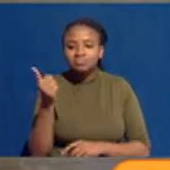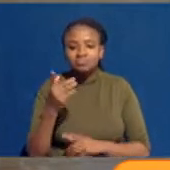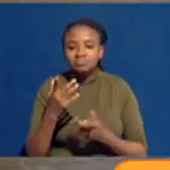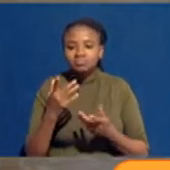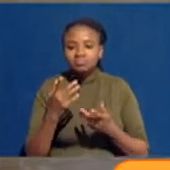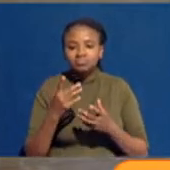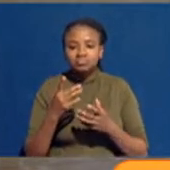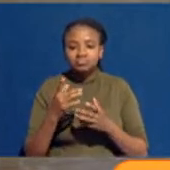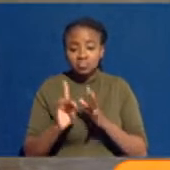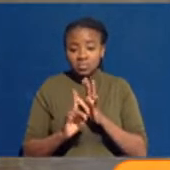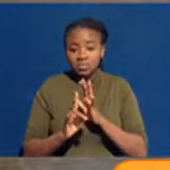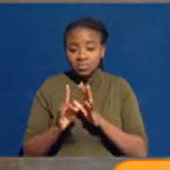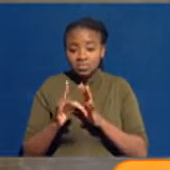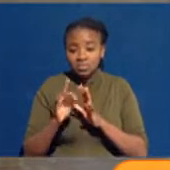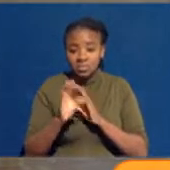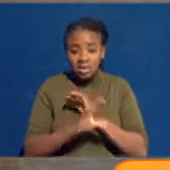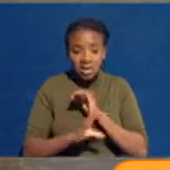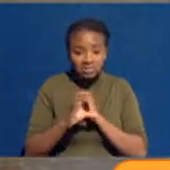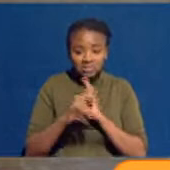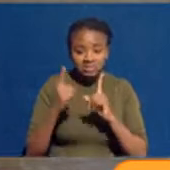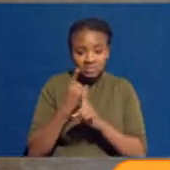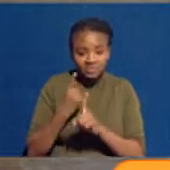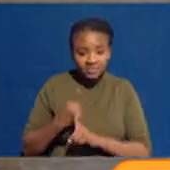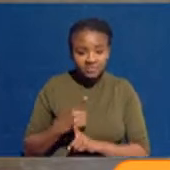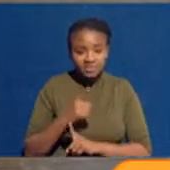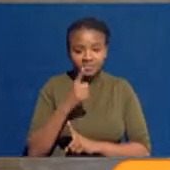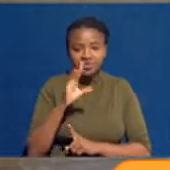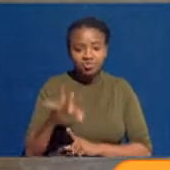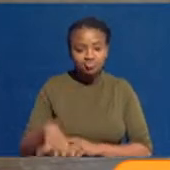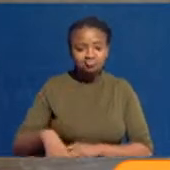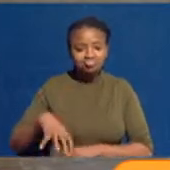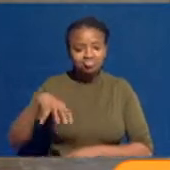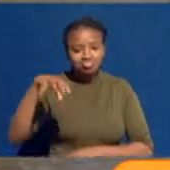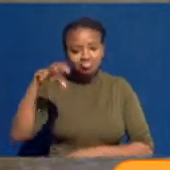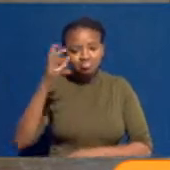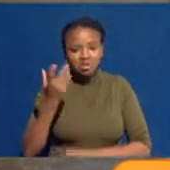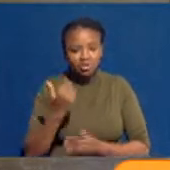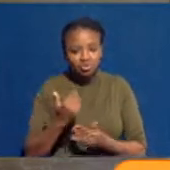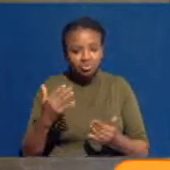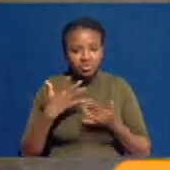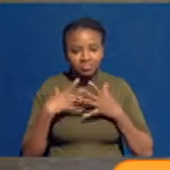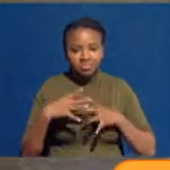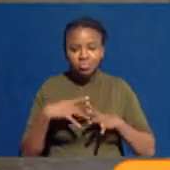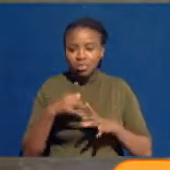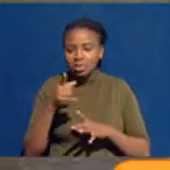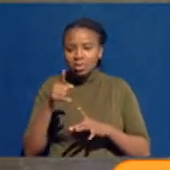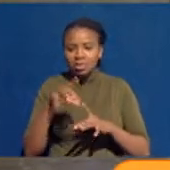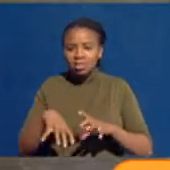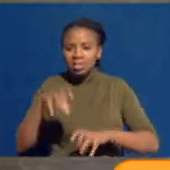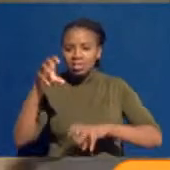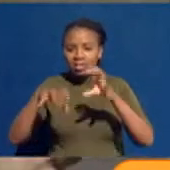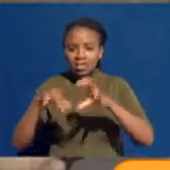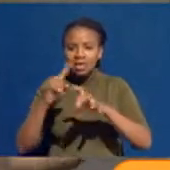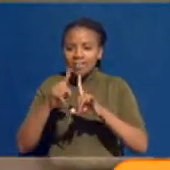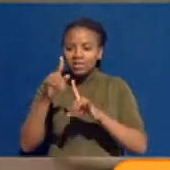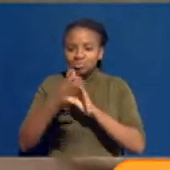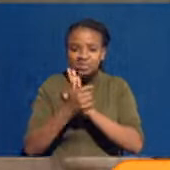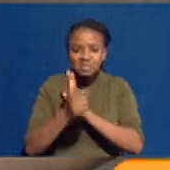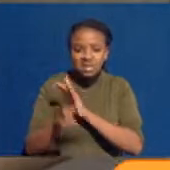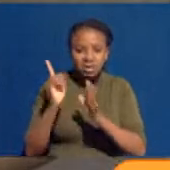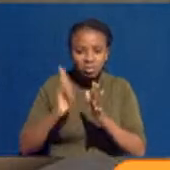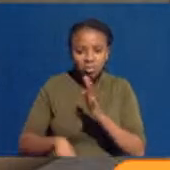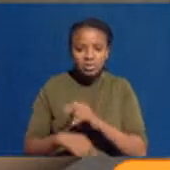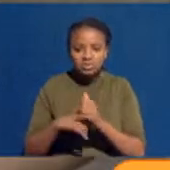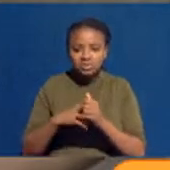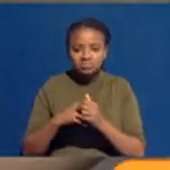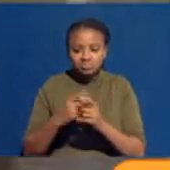having been a physician, having grown up on the south side of Chicago, what do I bring to the table? If I act like just everyone